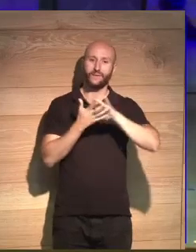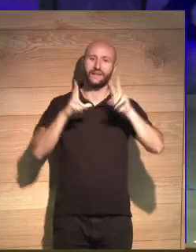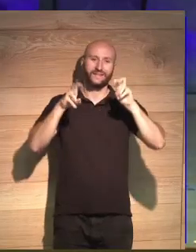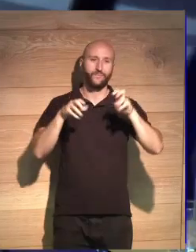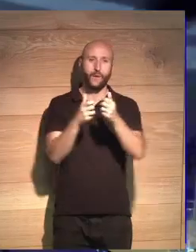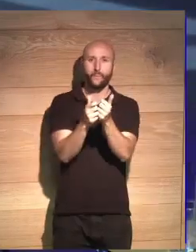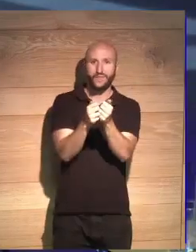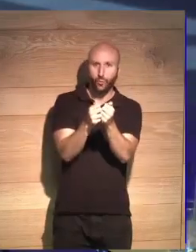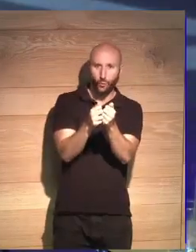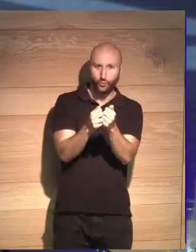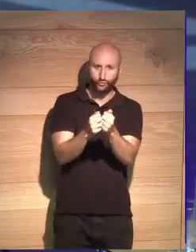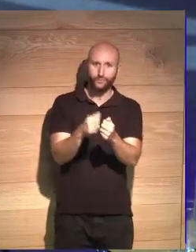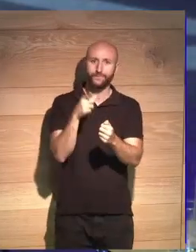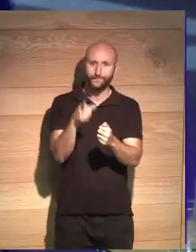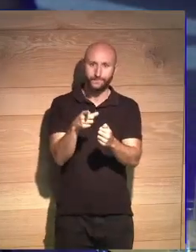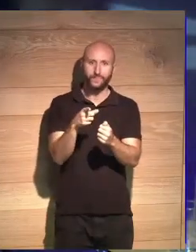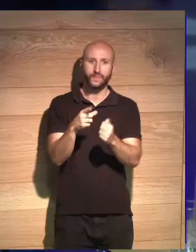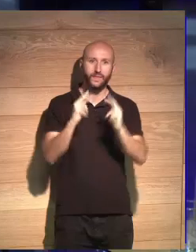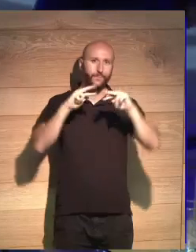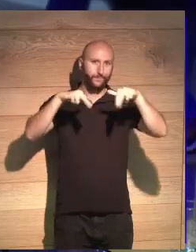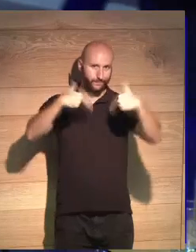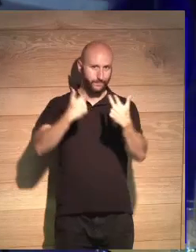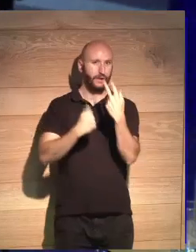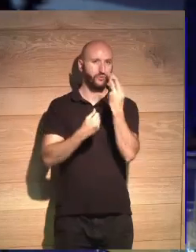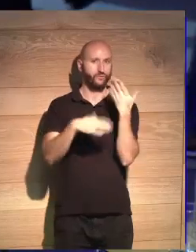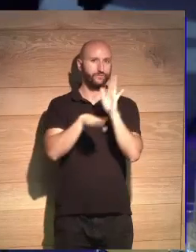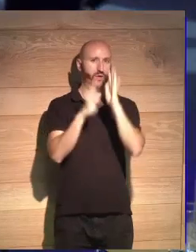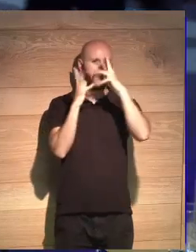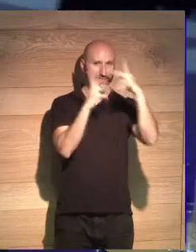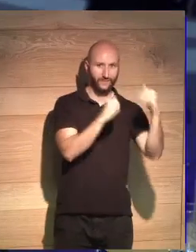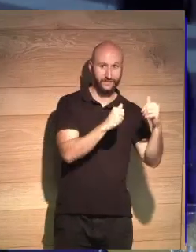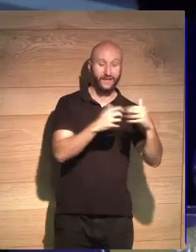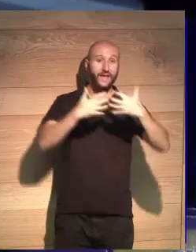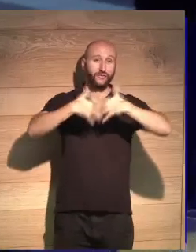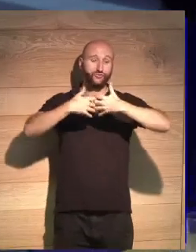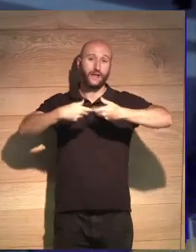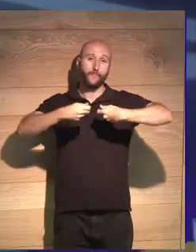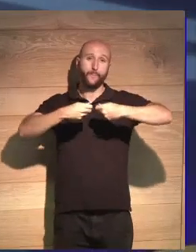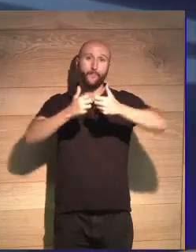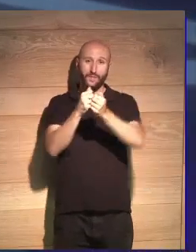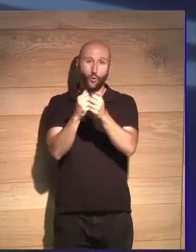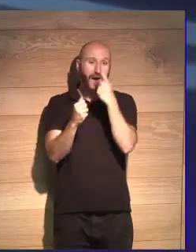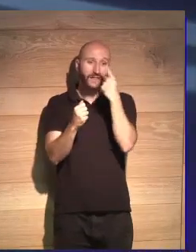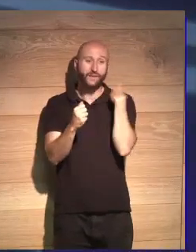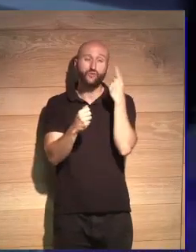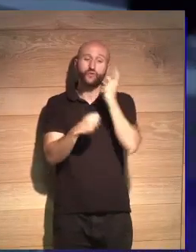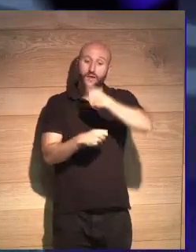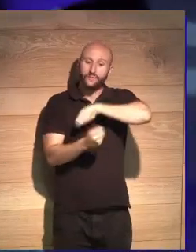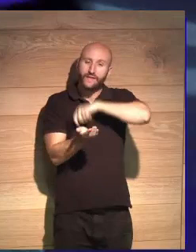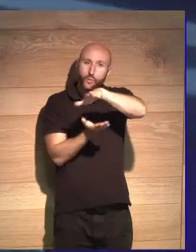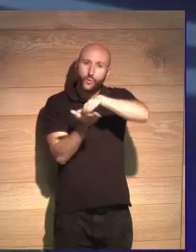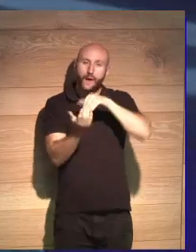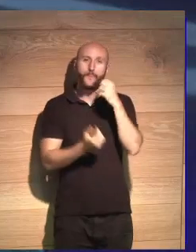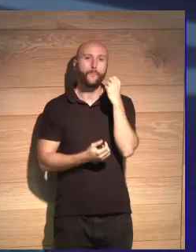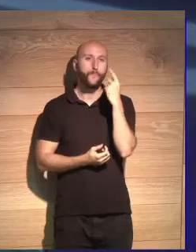labor market. And just to place you in context, let me give you two figures. The video game industry had a